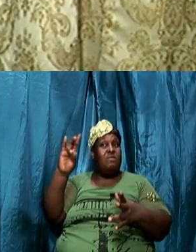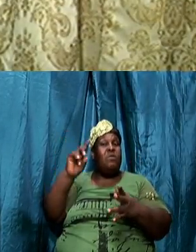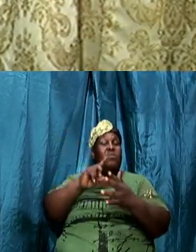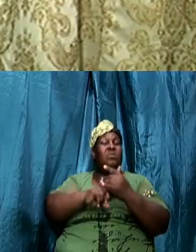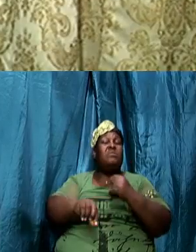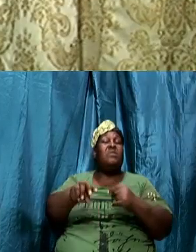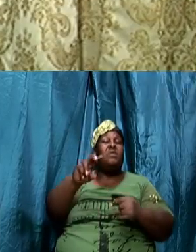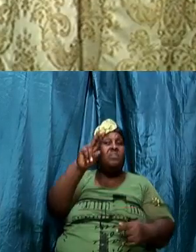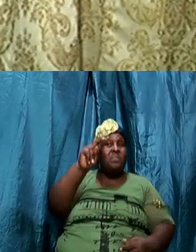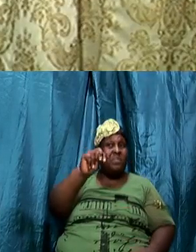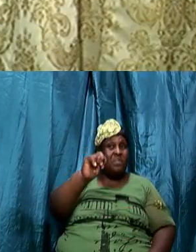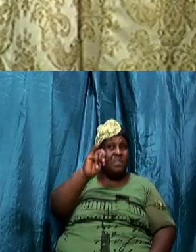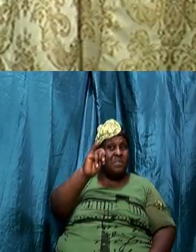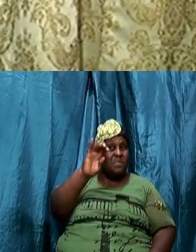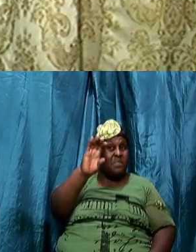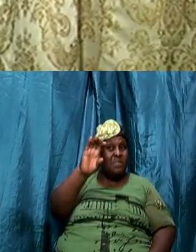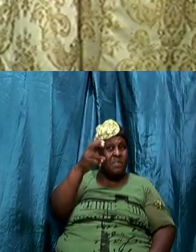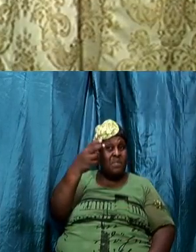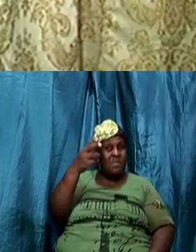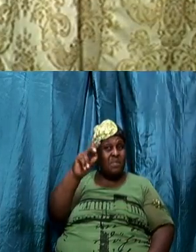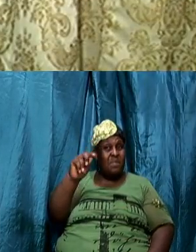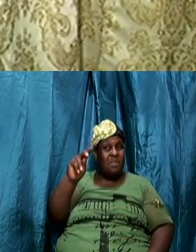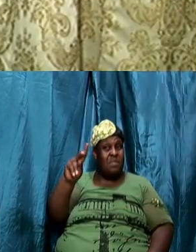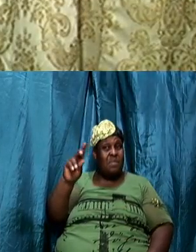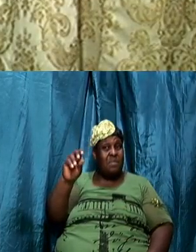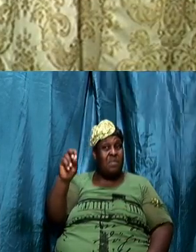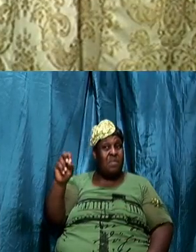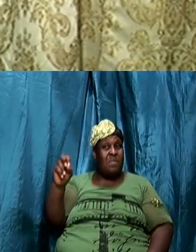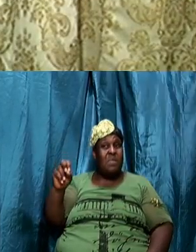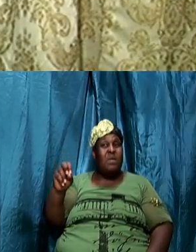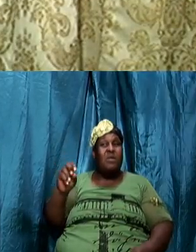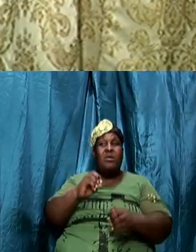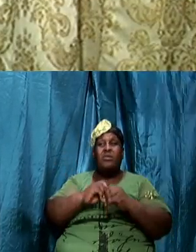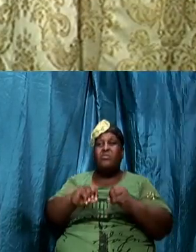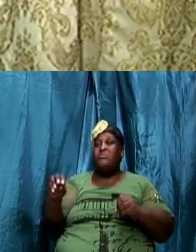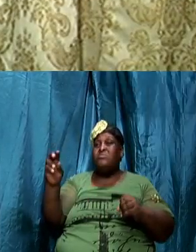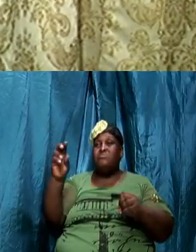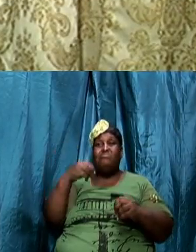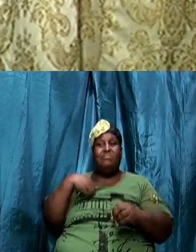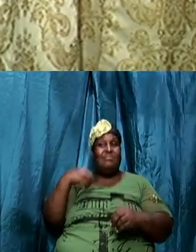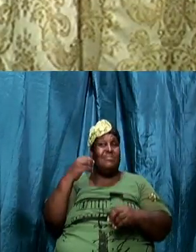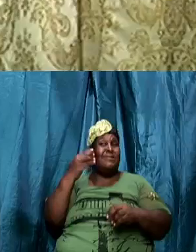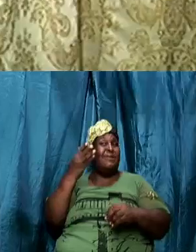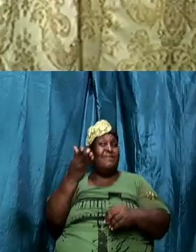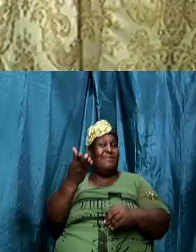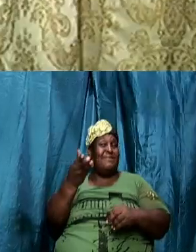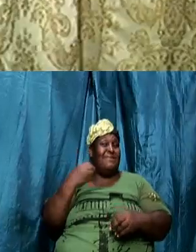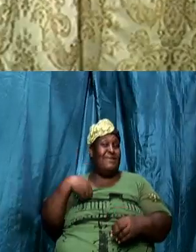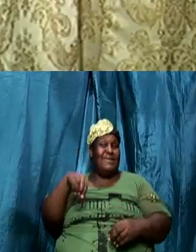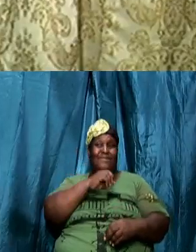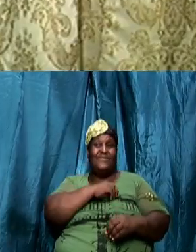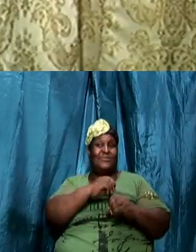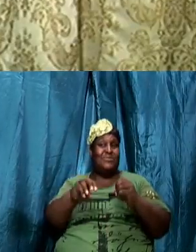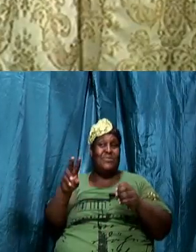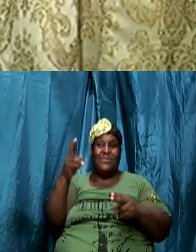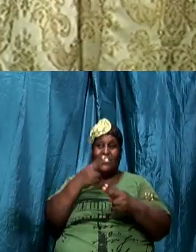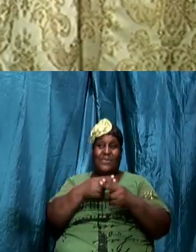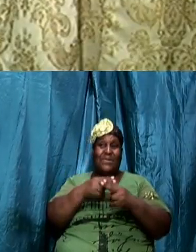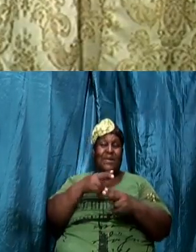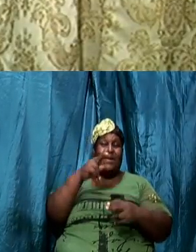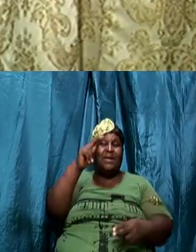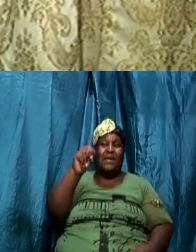Nicholas. And they were deacons. None of them don't name Nicholas. So I just quoting from the